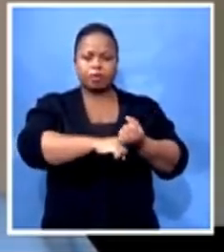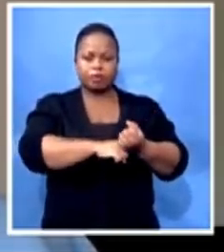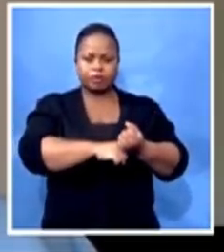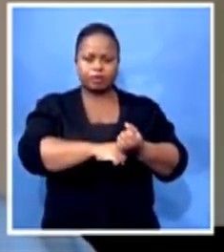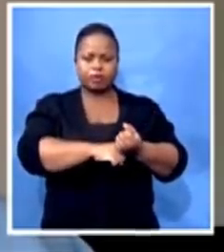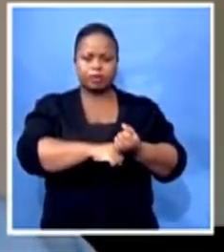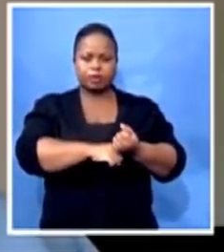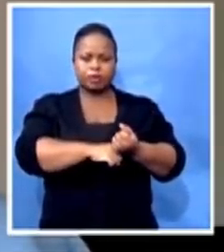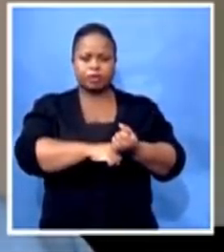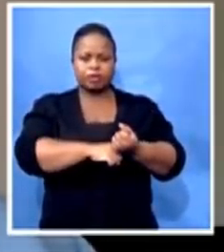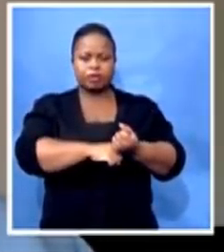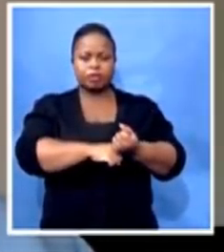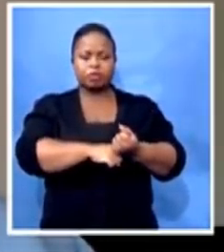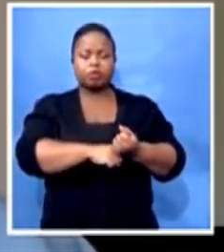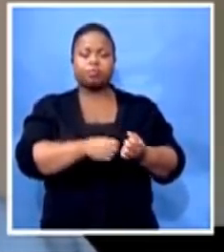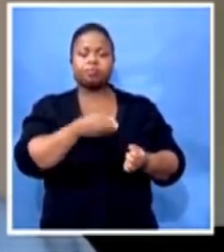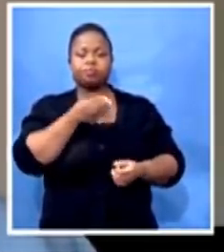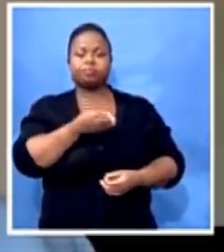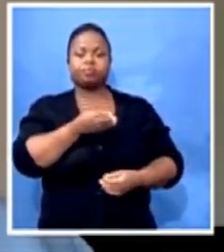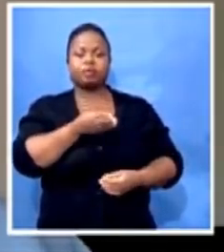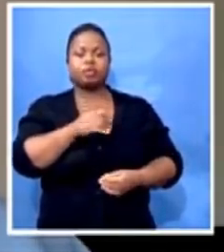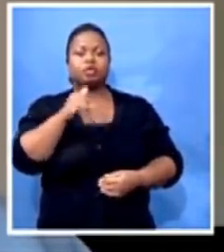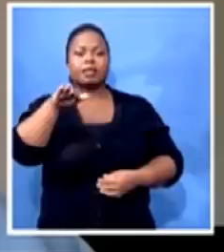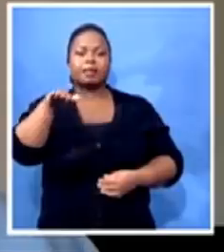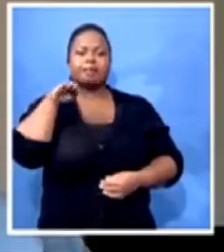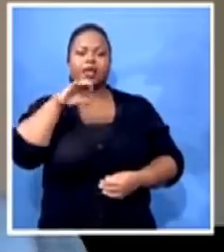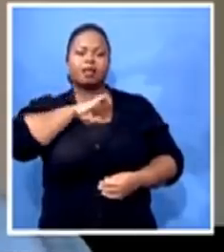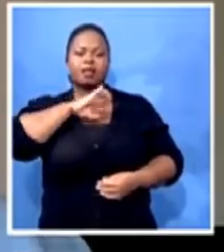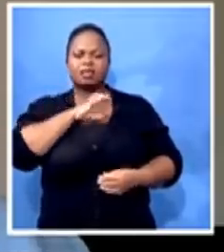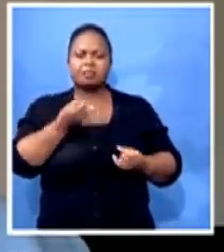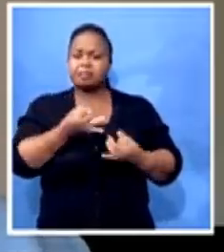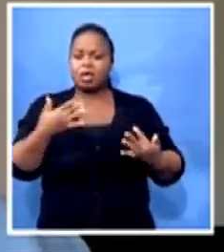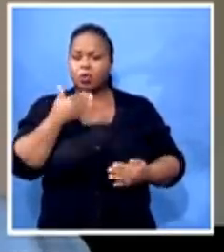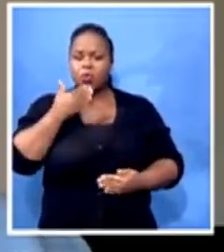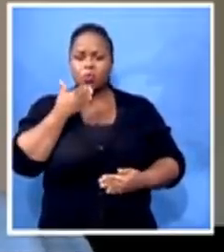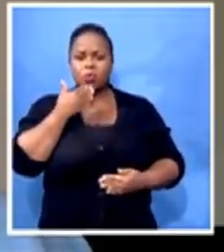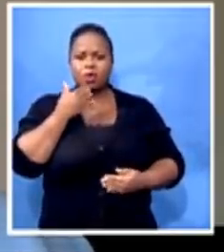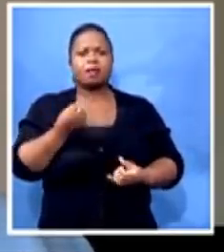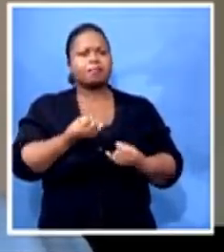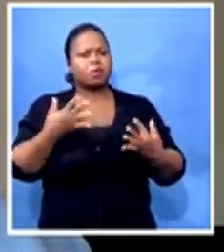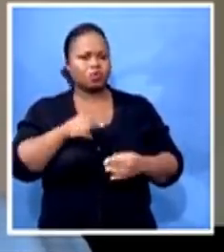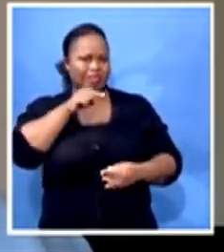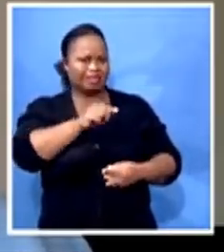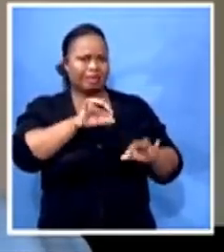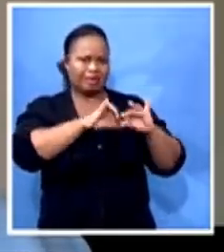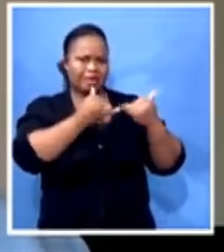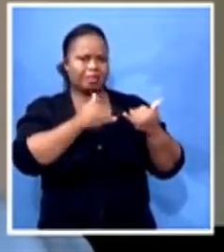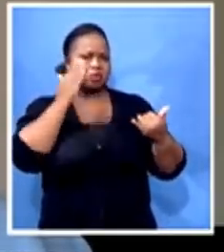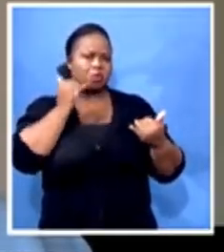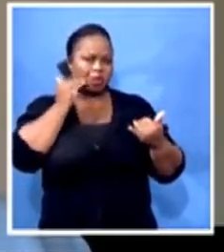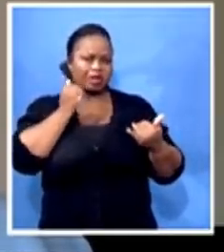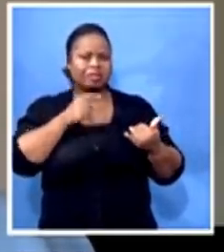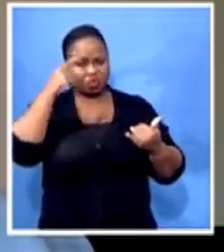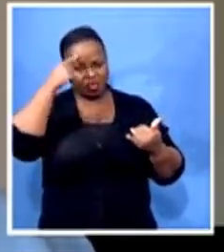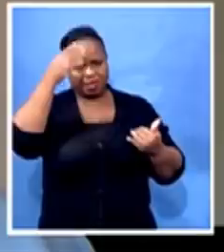existing bank clients, the majority of them are white, and by implication, that's where it will go. And the point that I'm making is